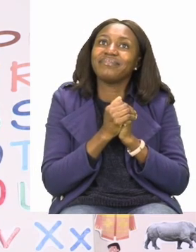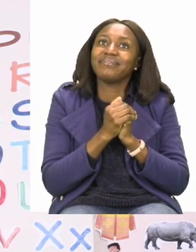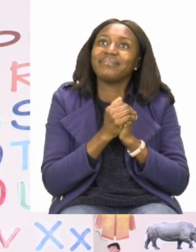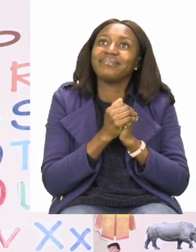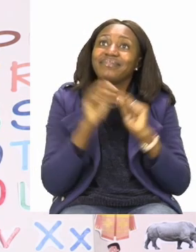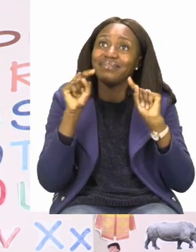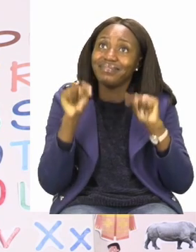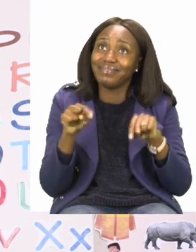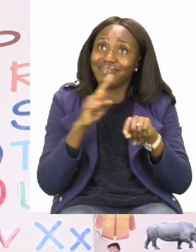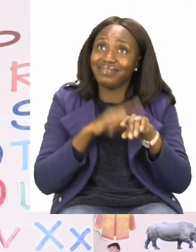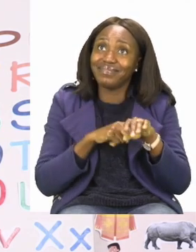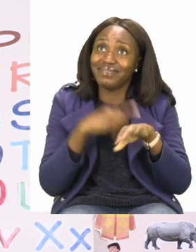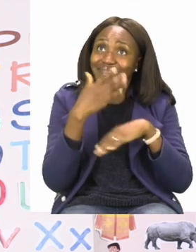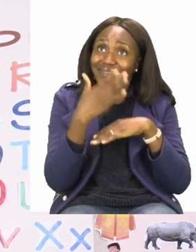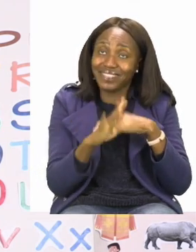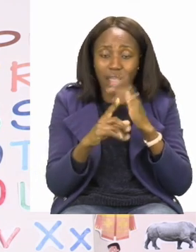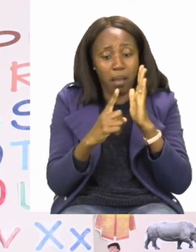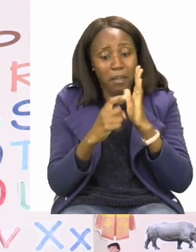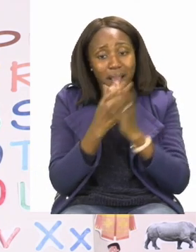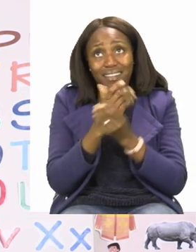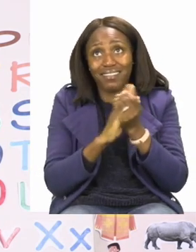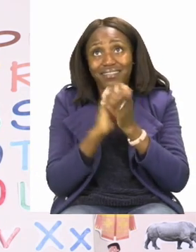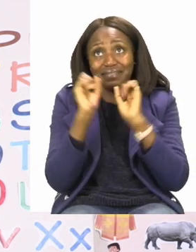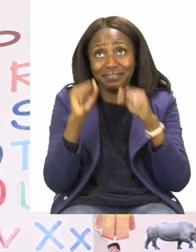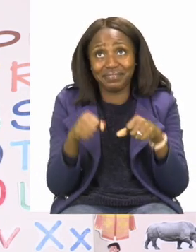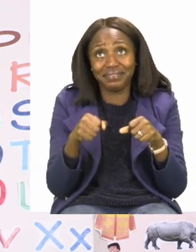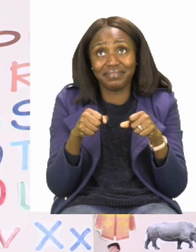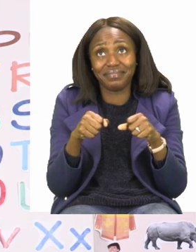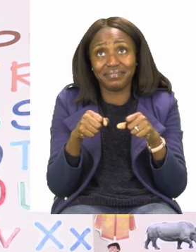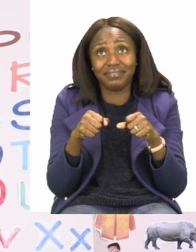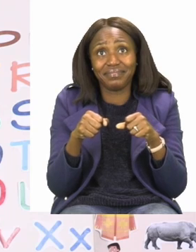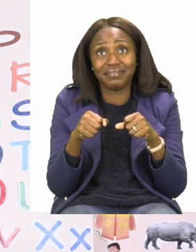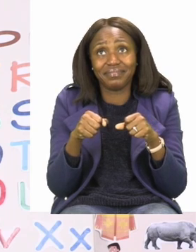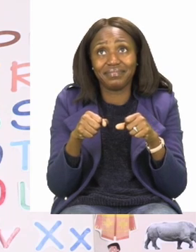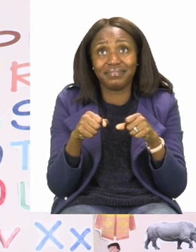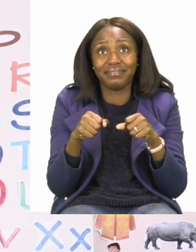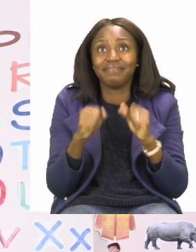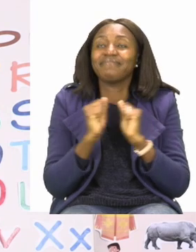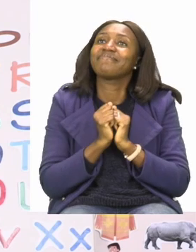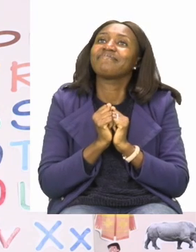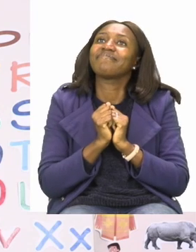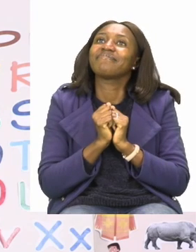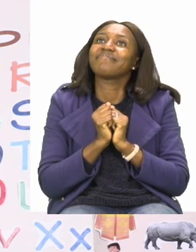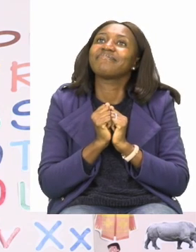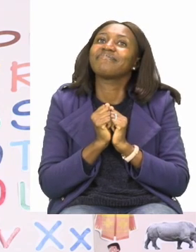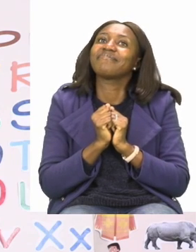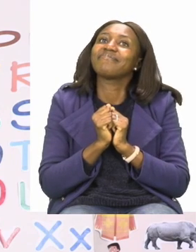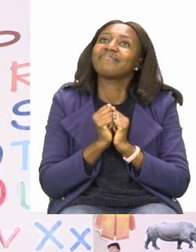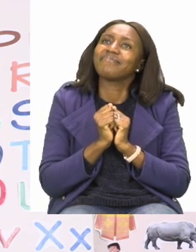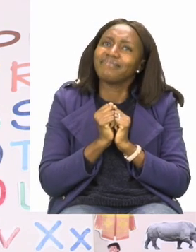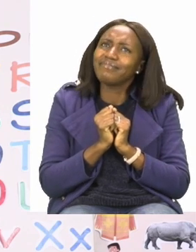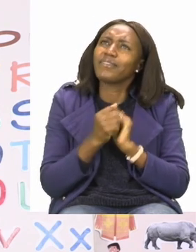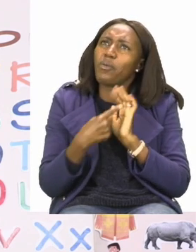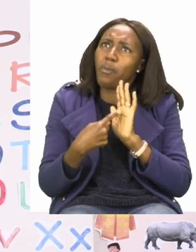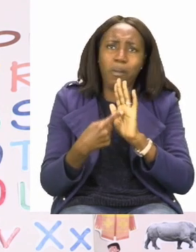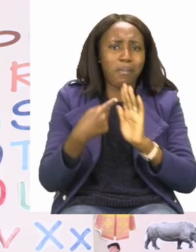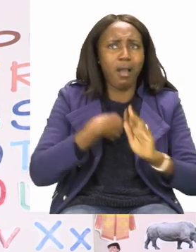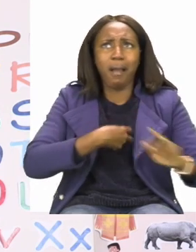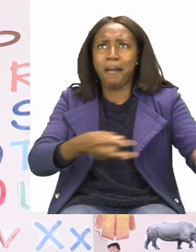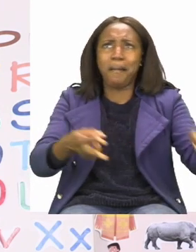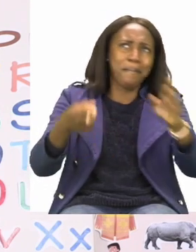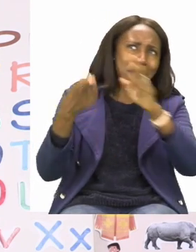to sanitize. Remember, when we sanitize, we are trying to show the world that we are responsible boys and